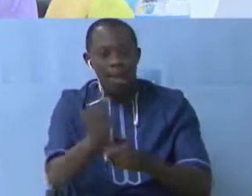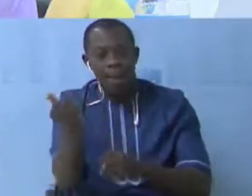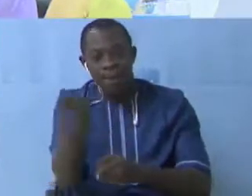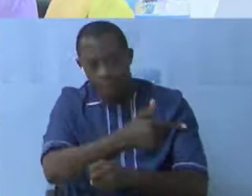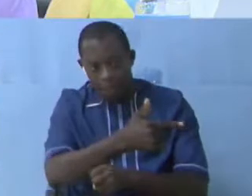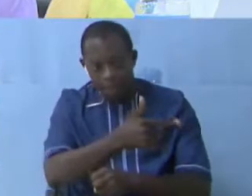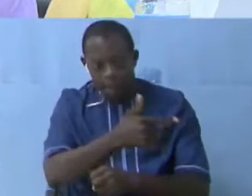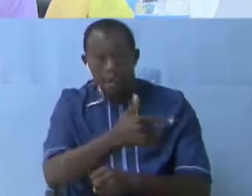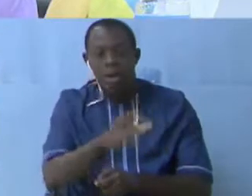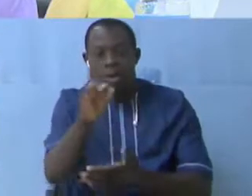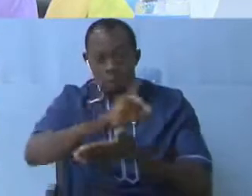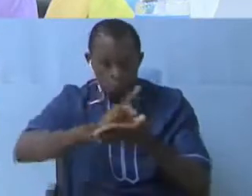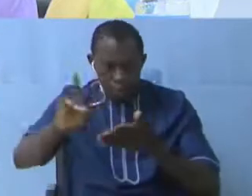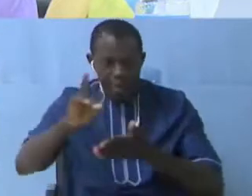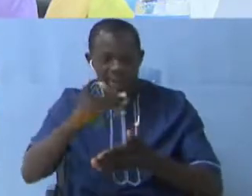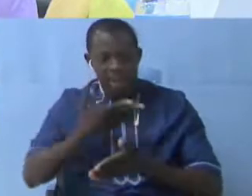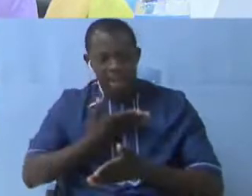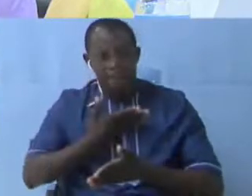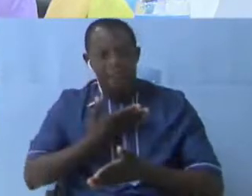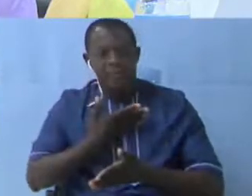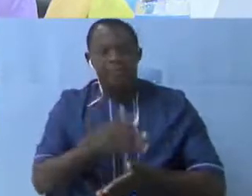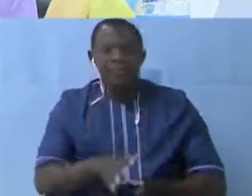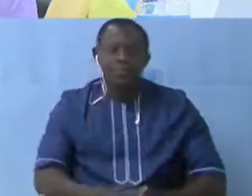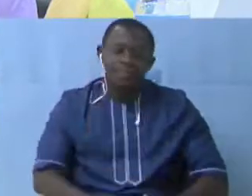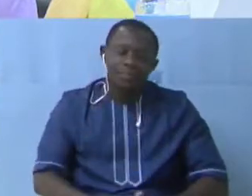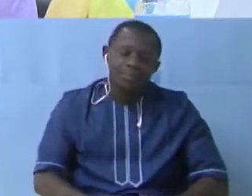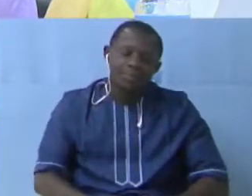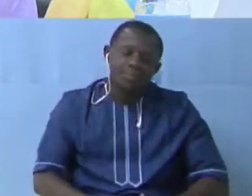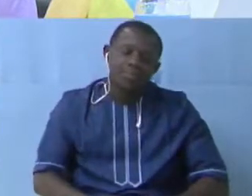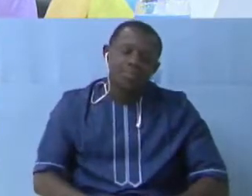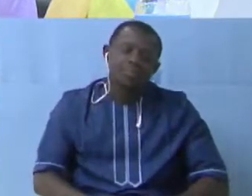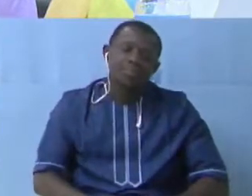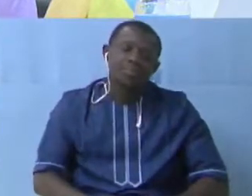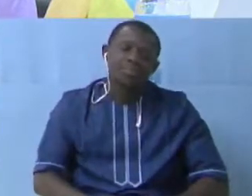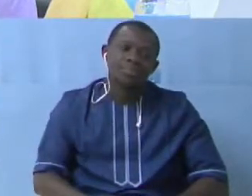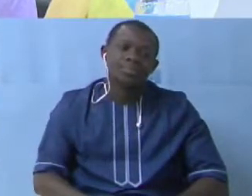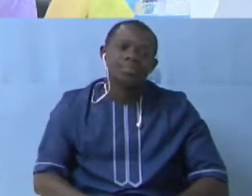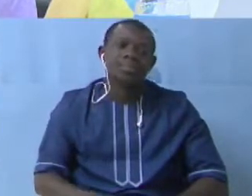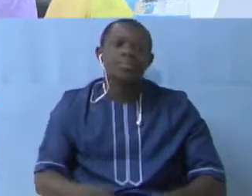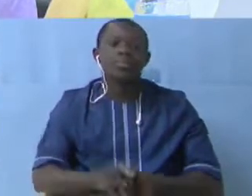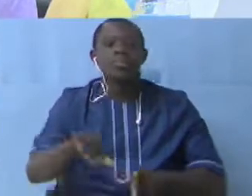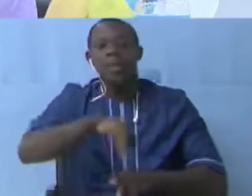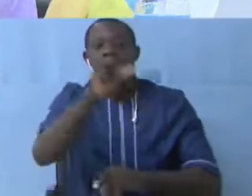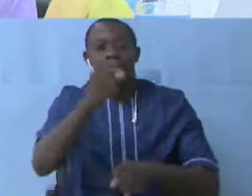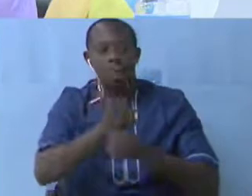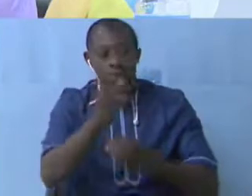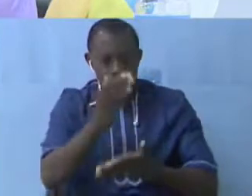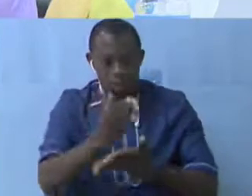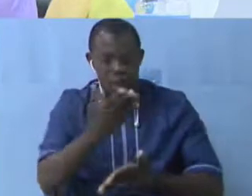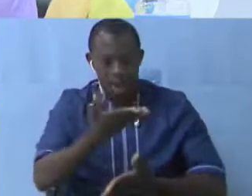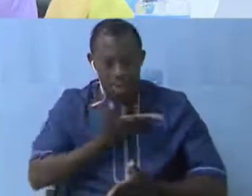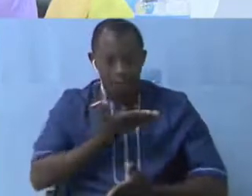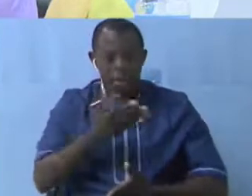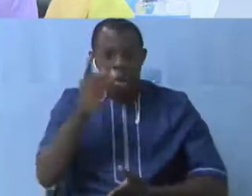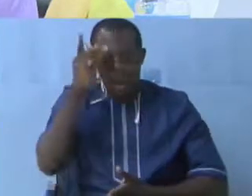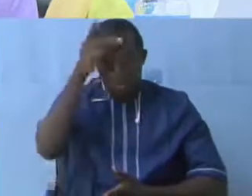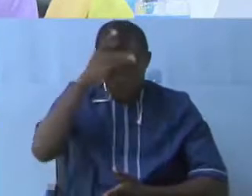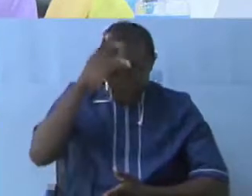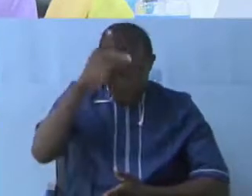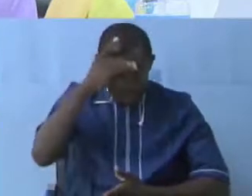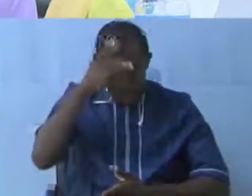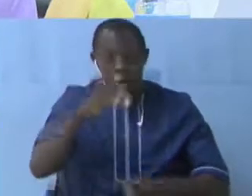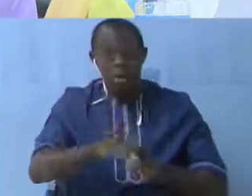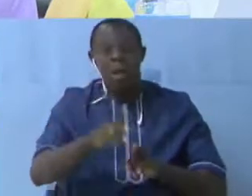reparation is provided. pour gis ne tamit ndampaañ lu mot danañ leen ko jox. Ensure that there is political commitment and political